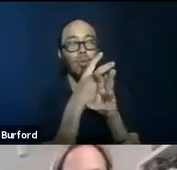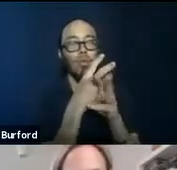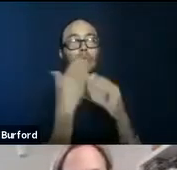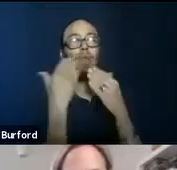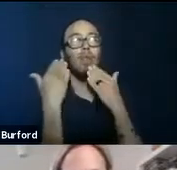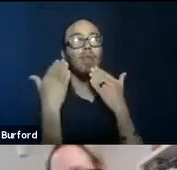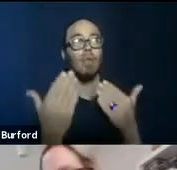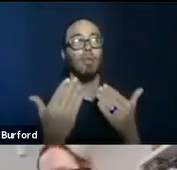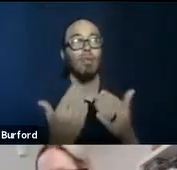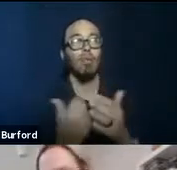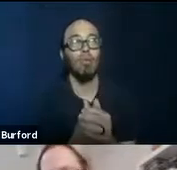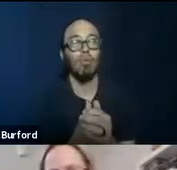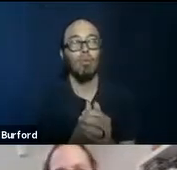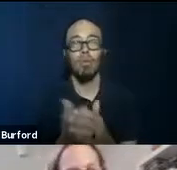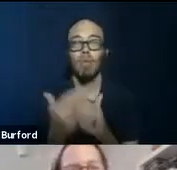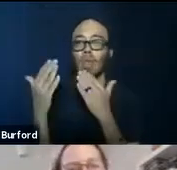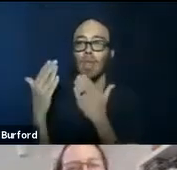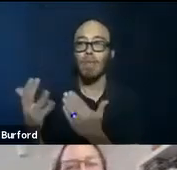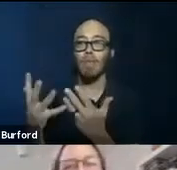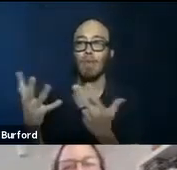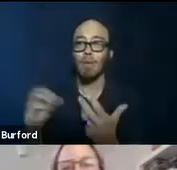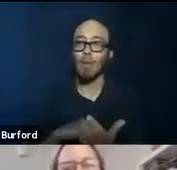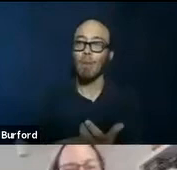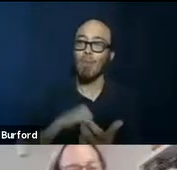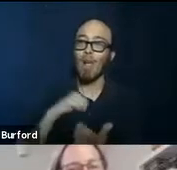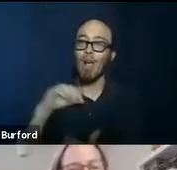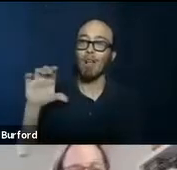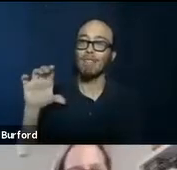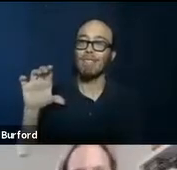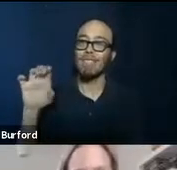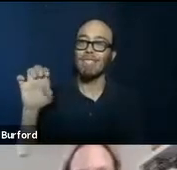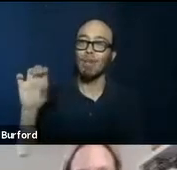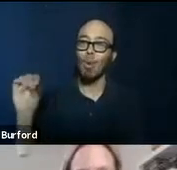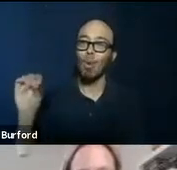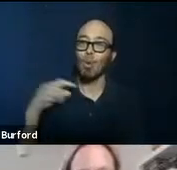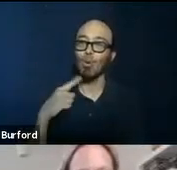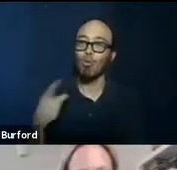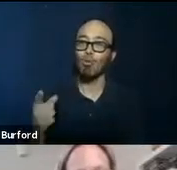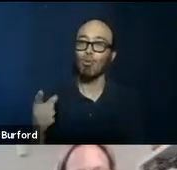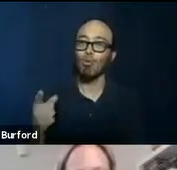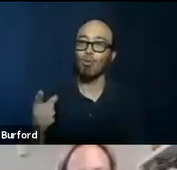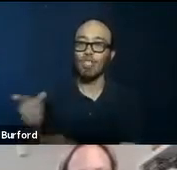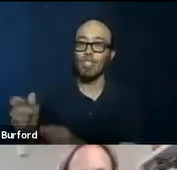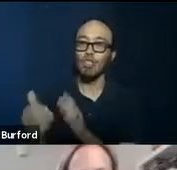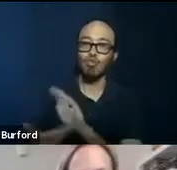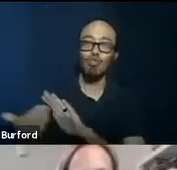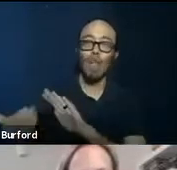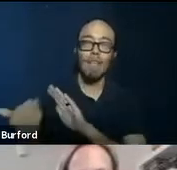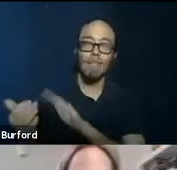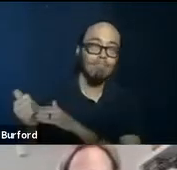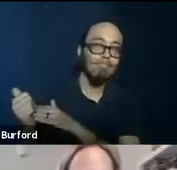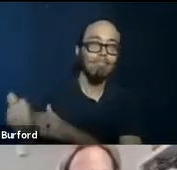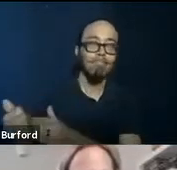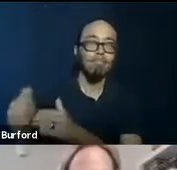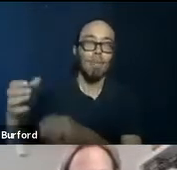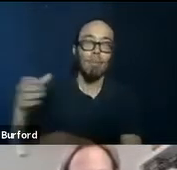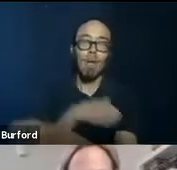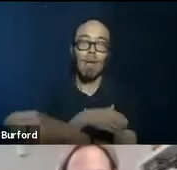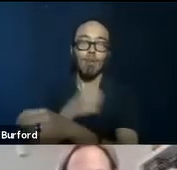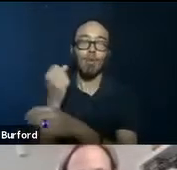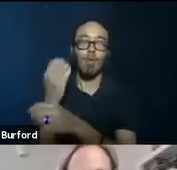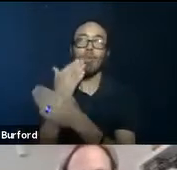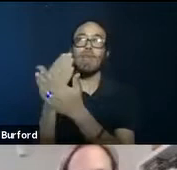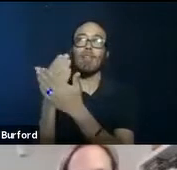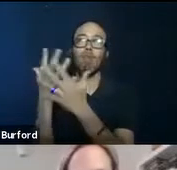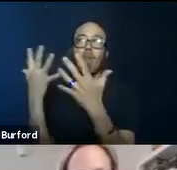Thank you very much, Yuval. I told you I'm a proud CEO, right? And he's the driving power. So thanks a lot for that. And